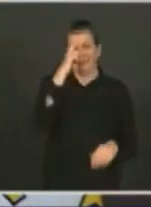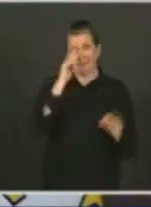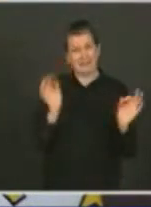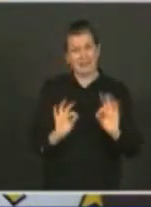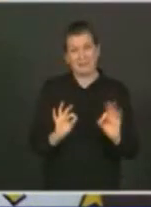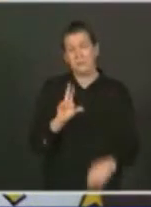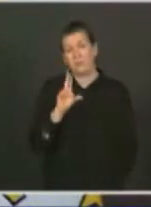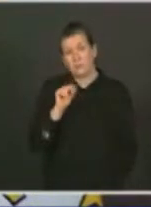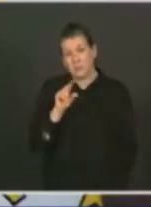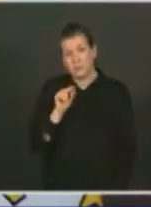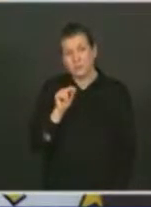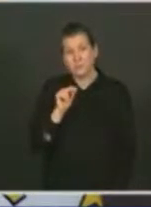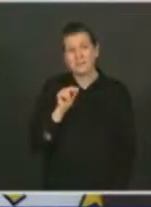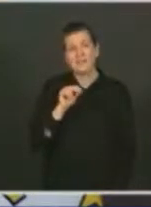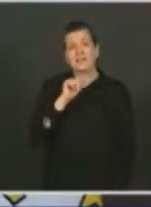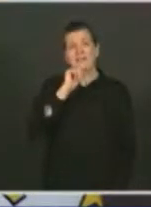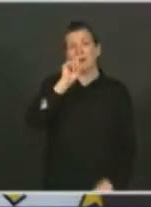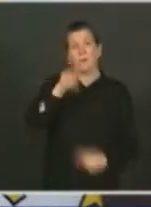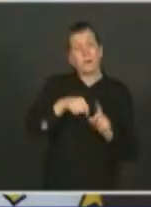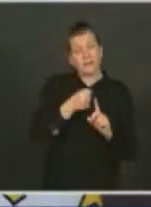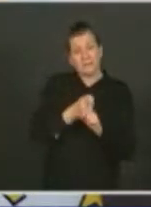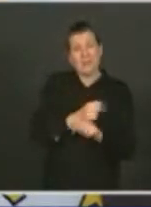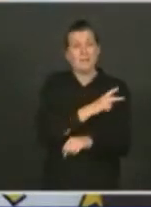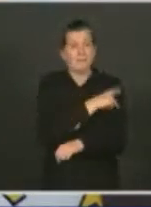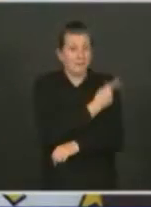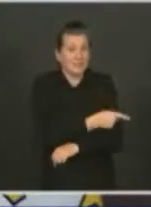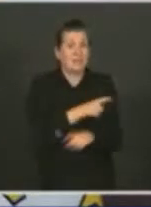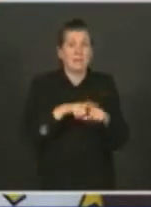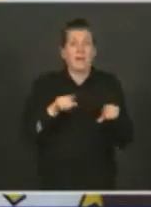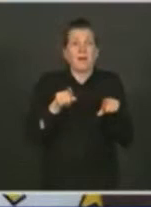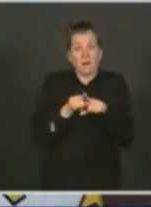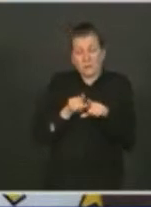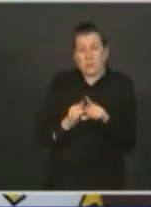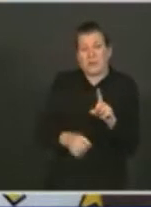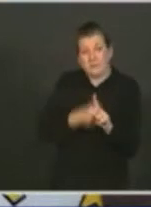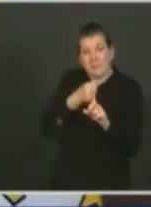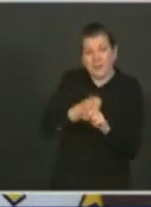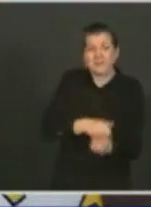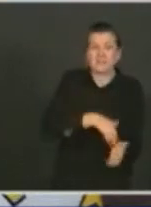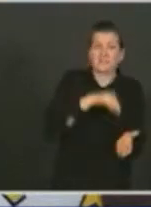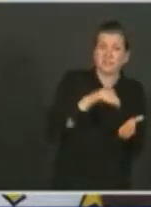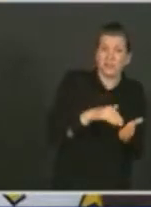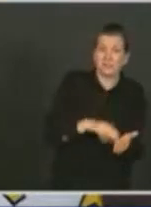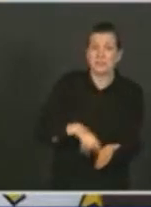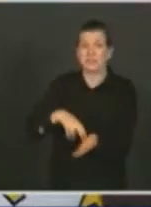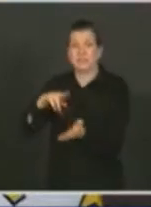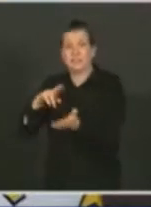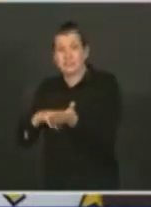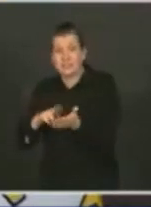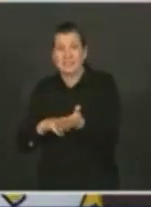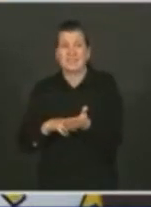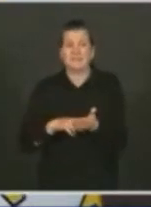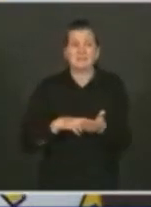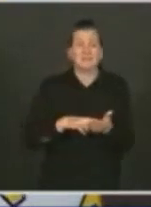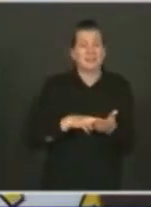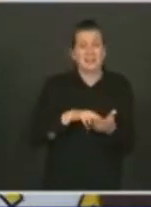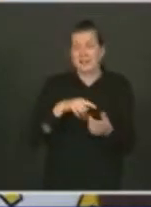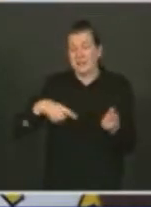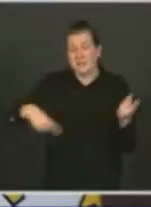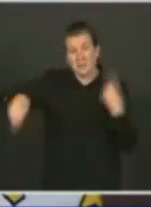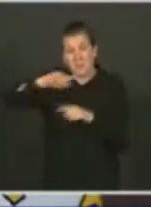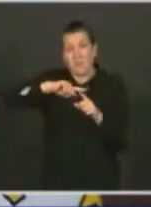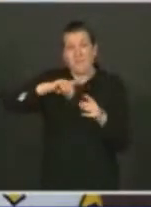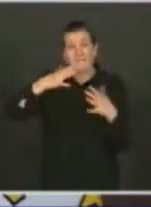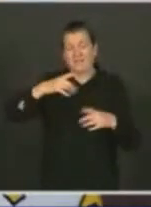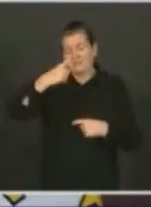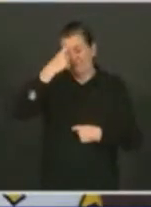hospitals. There are periods in the time when we in the healthcare system are overwhelmed. We try to deny it, we try